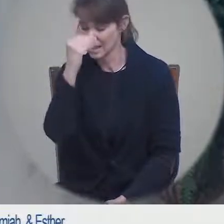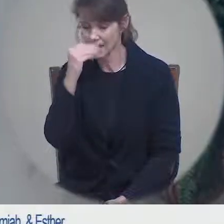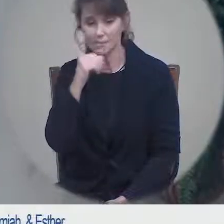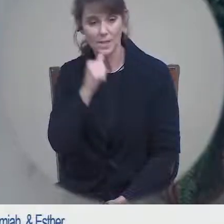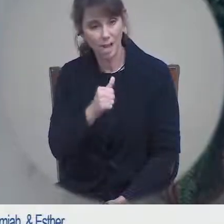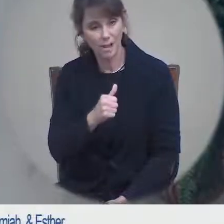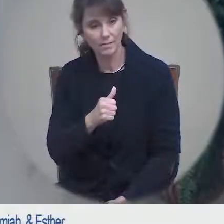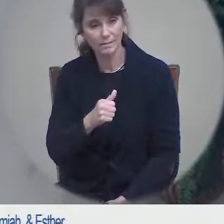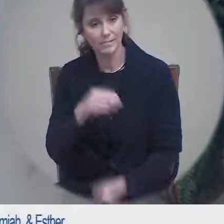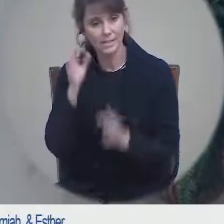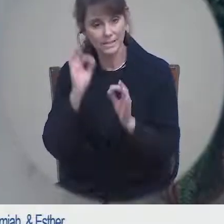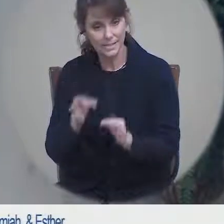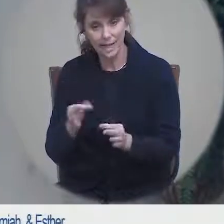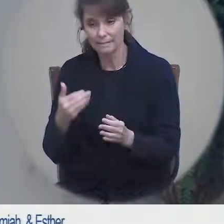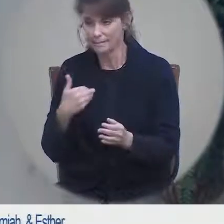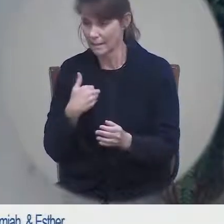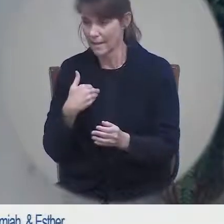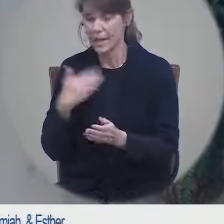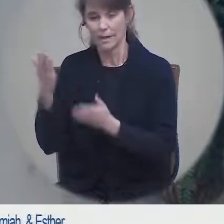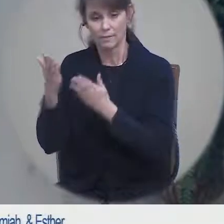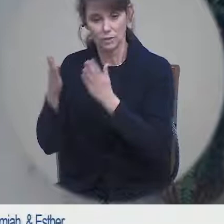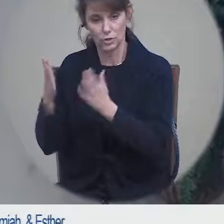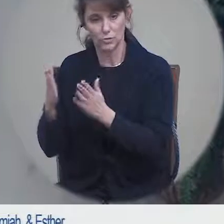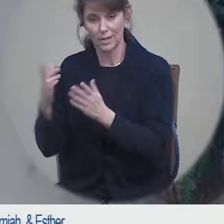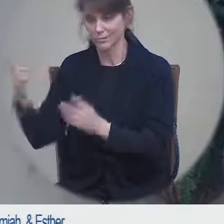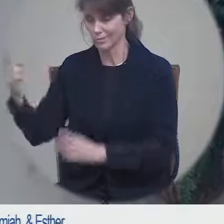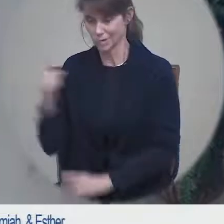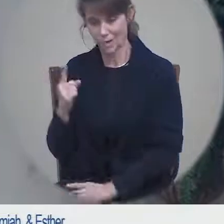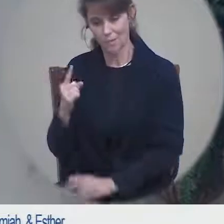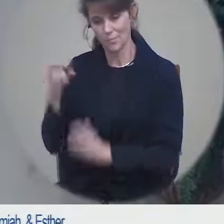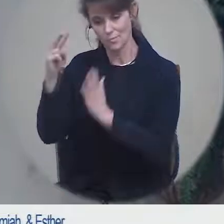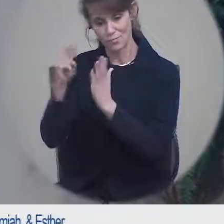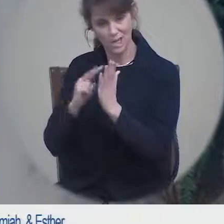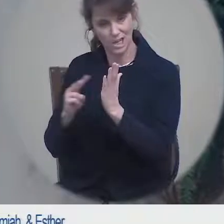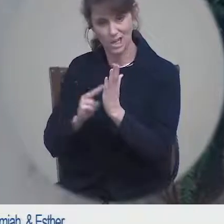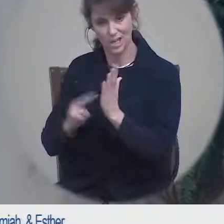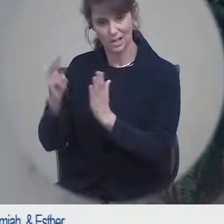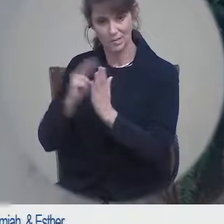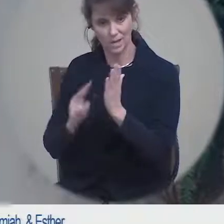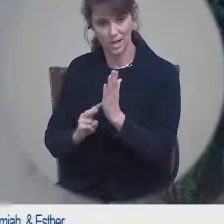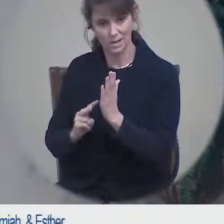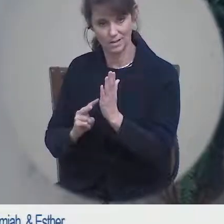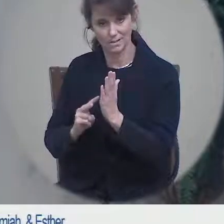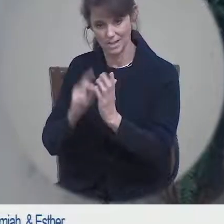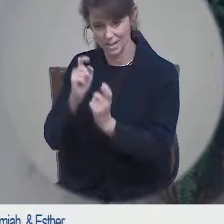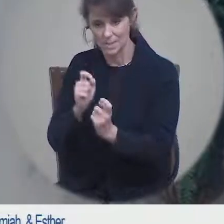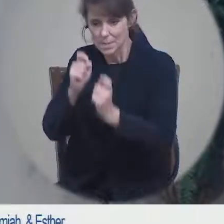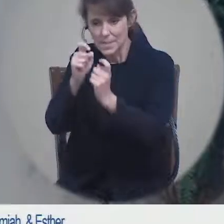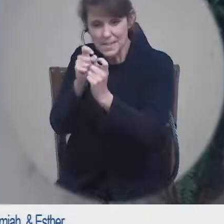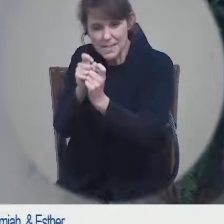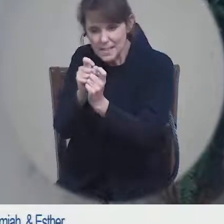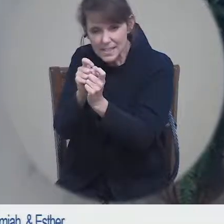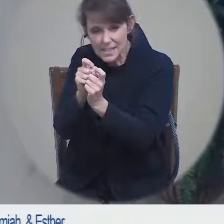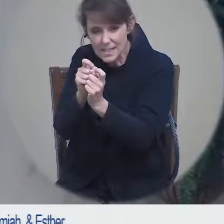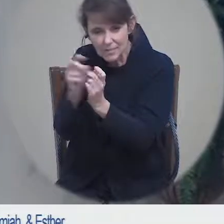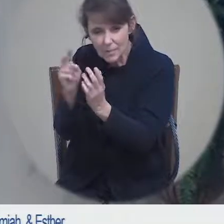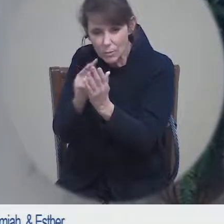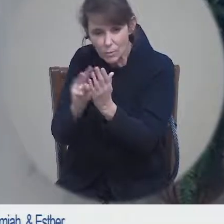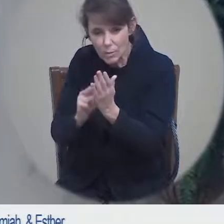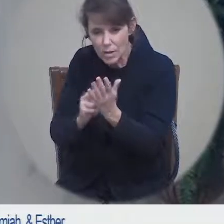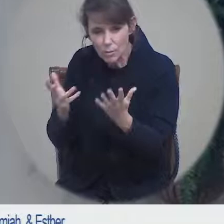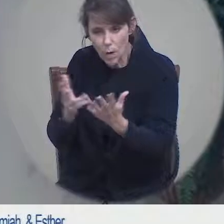read to him the book of the Chronicles. The servants choose to read the very place that records